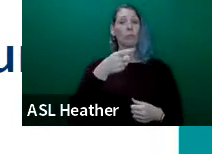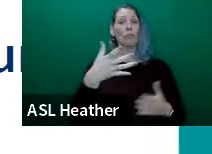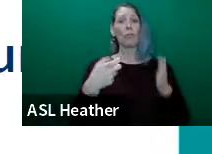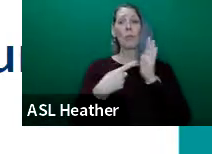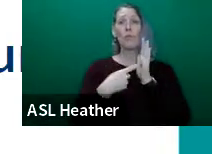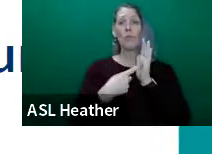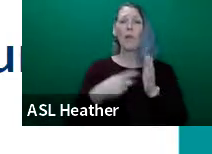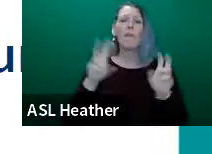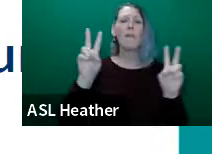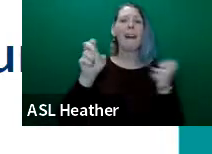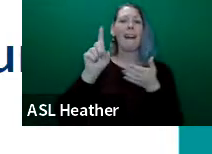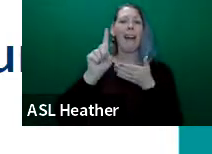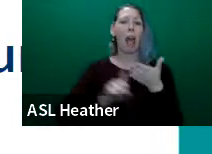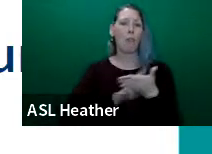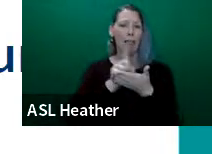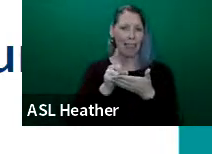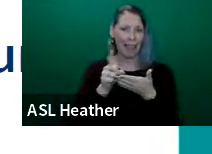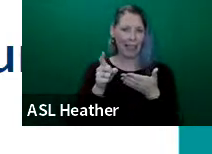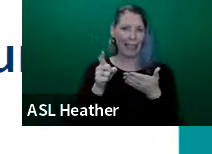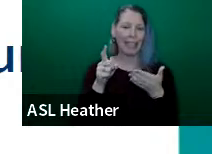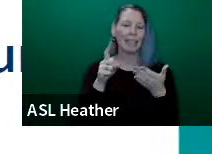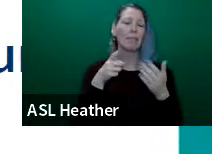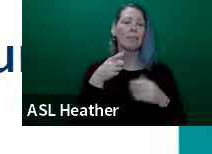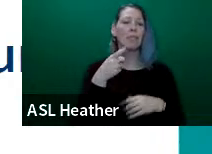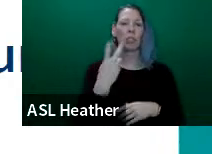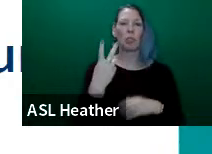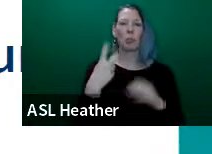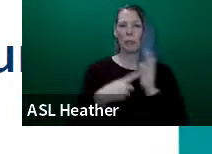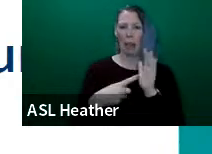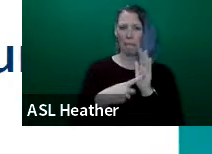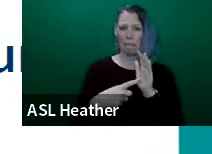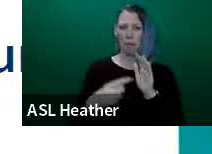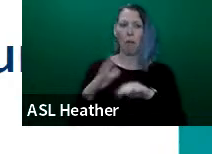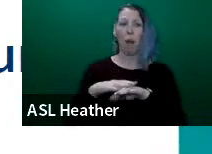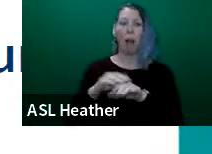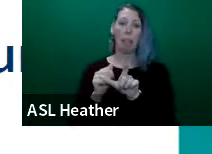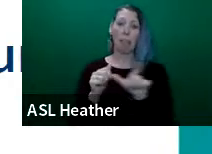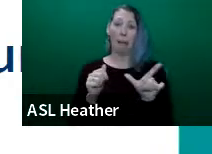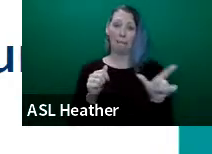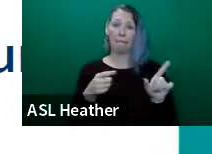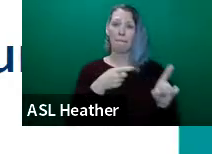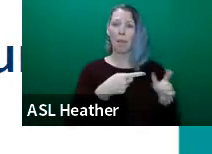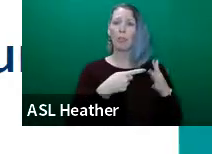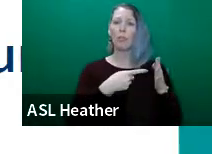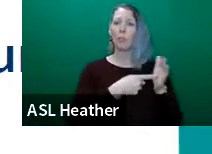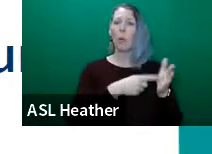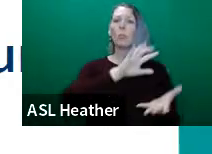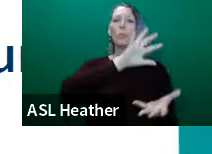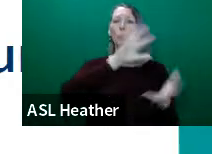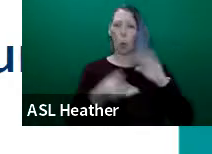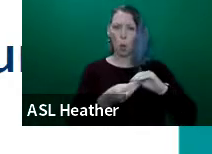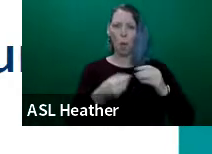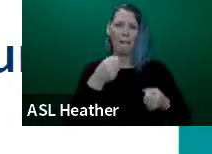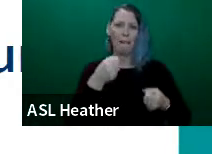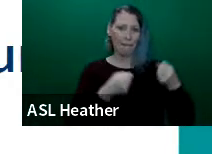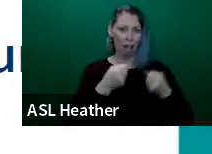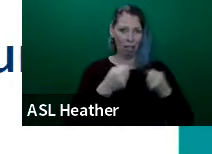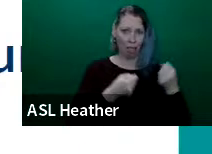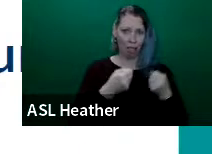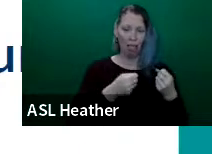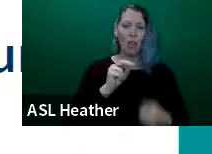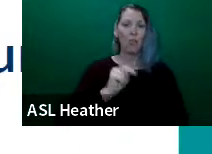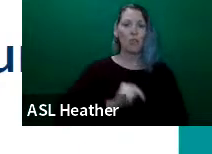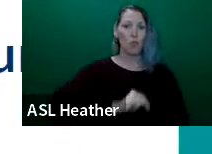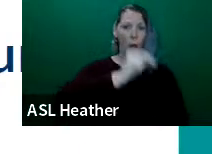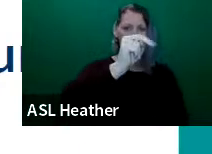of hourly profiles. There's two examples here. The bar chart on the left is kind of showing you total vehicles, and this is